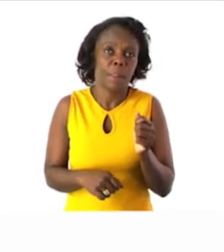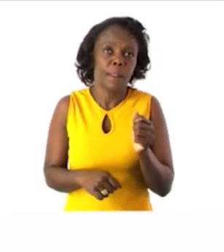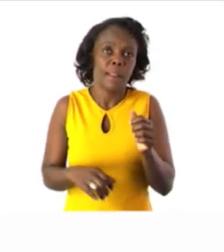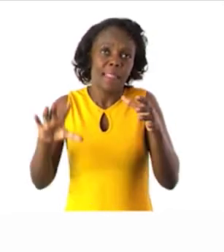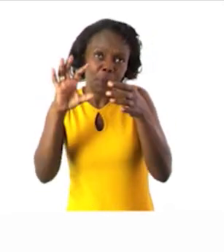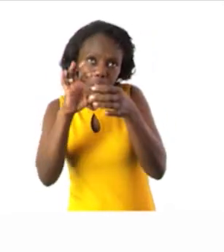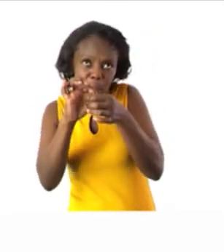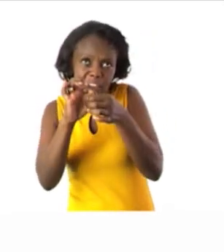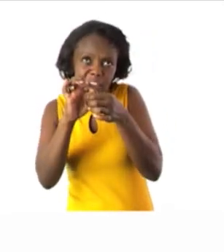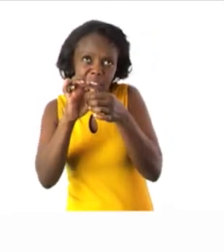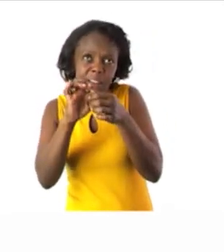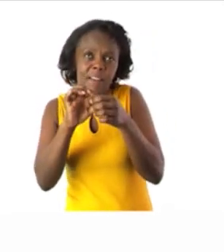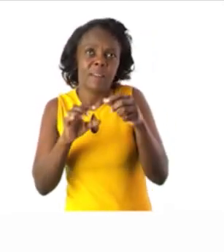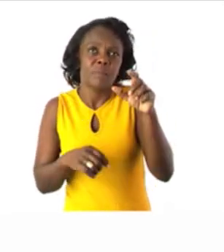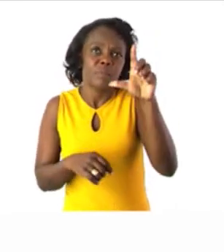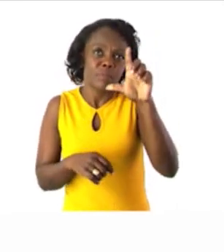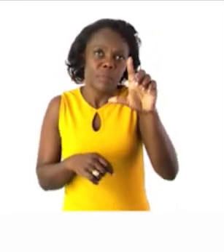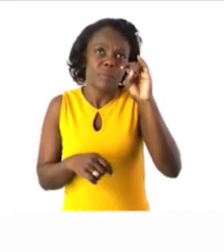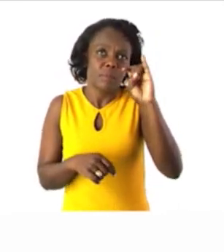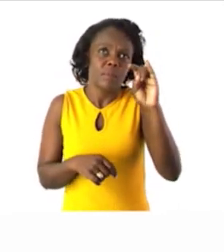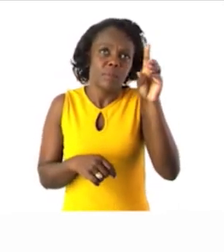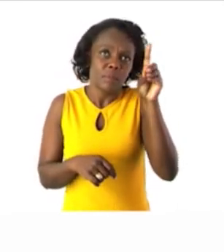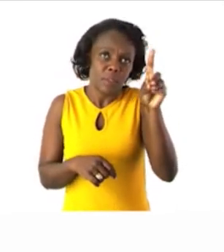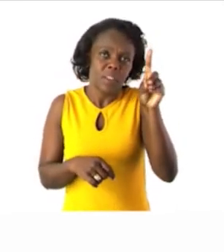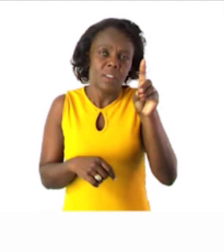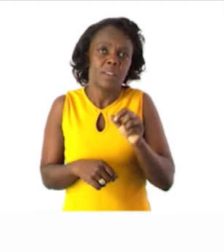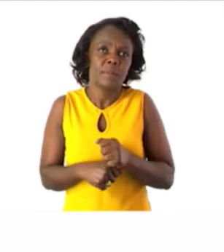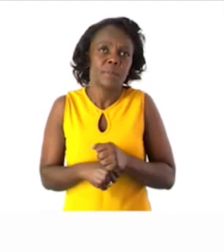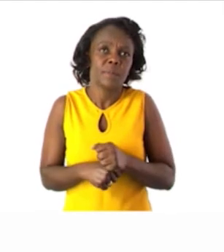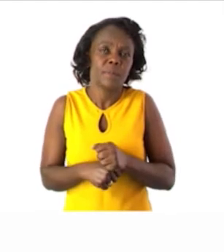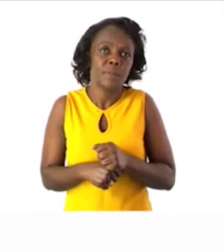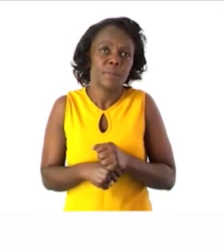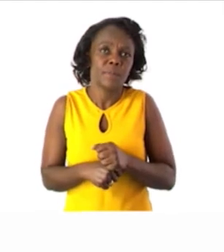Which one is a lead here? You look at the first picture. Could that be a lead? Yes.